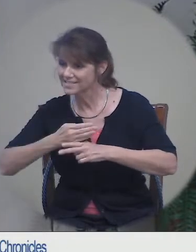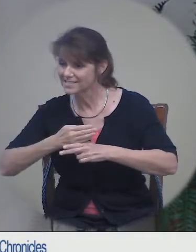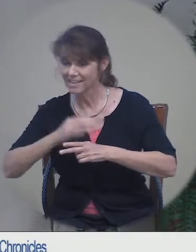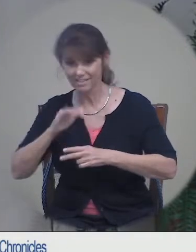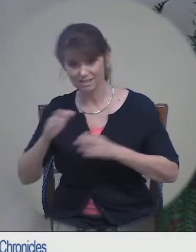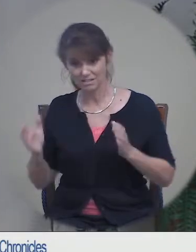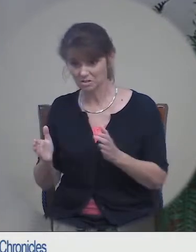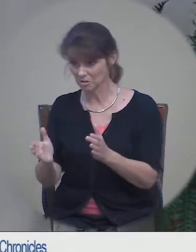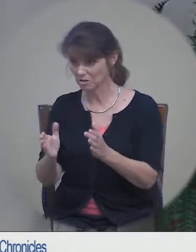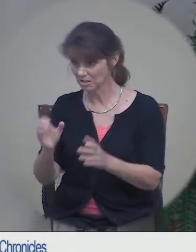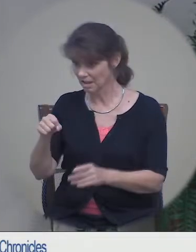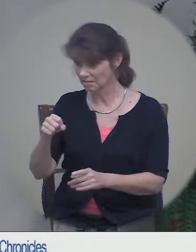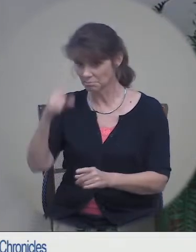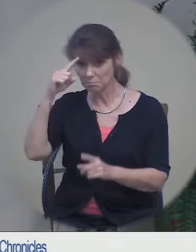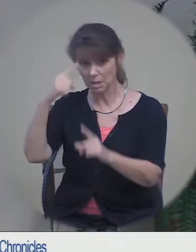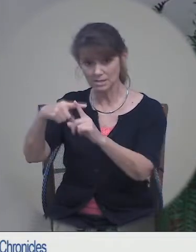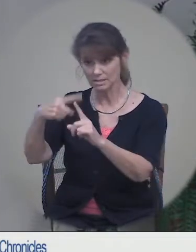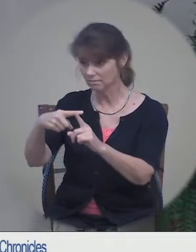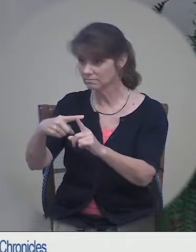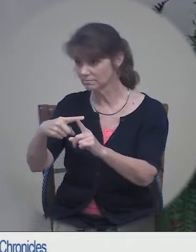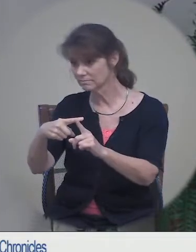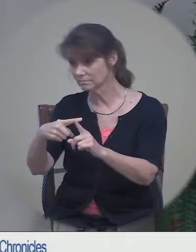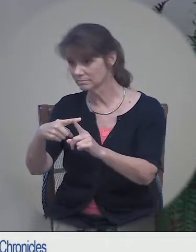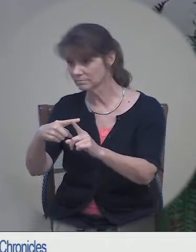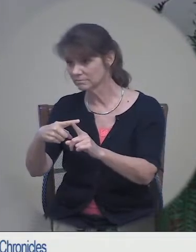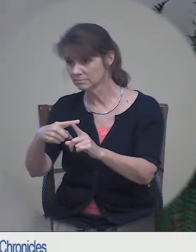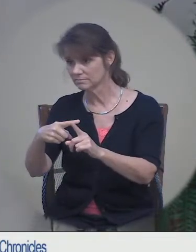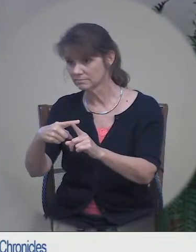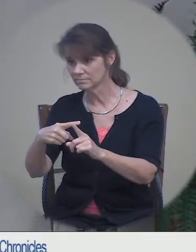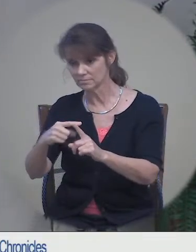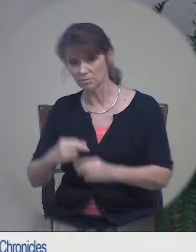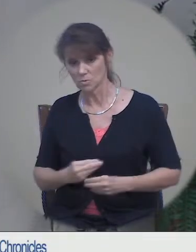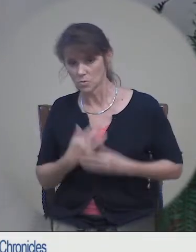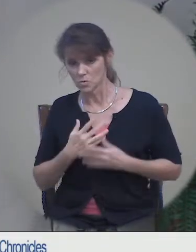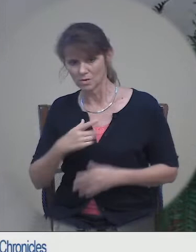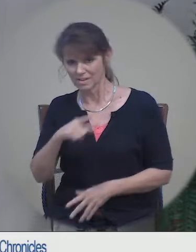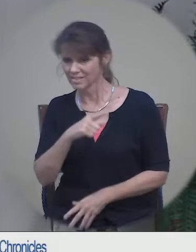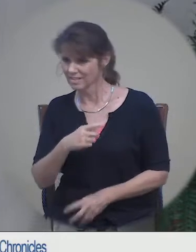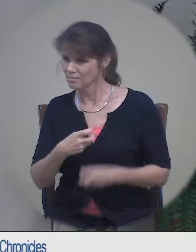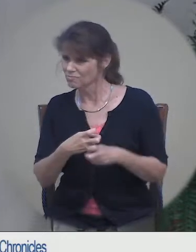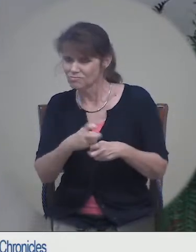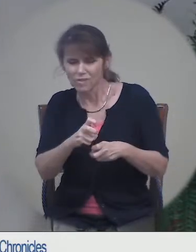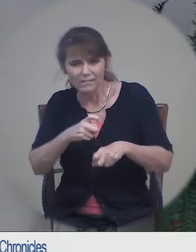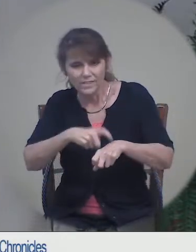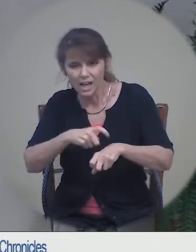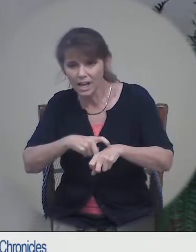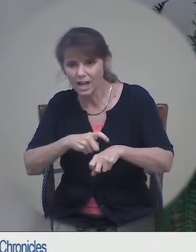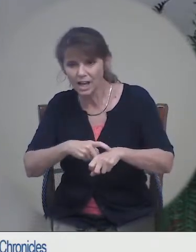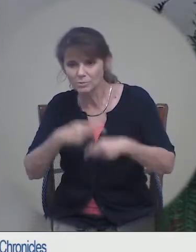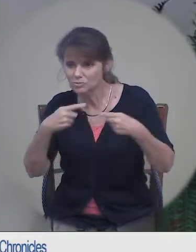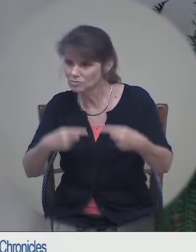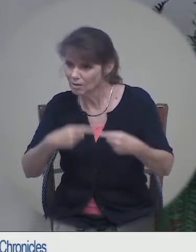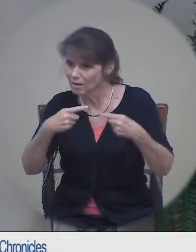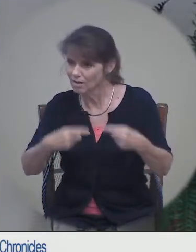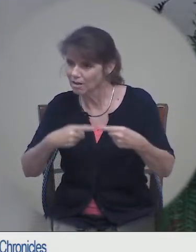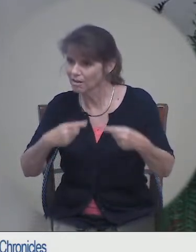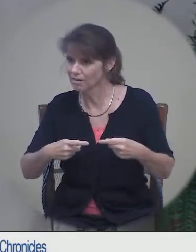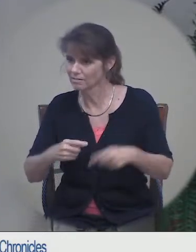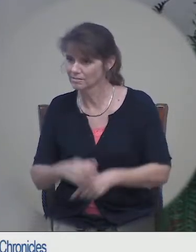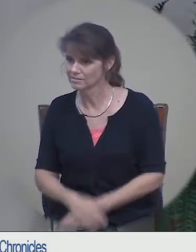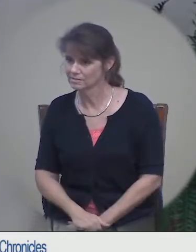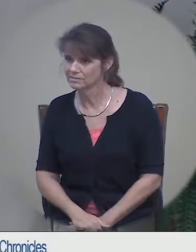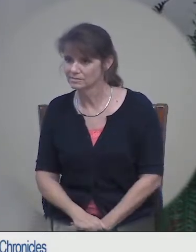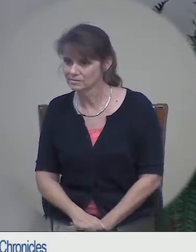that? The fact of the matter is they've been through a rough time. If anybody wanted to